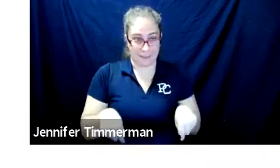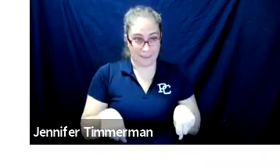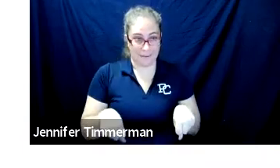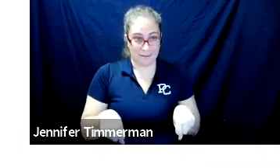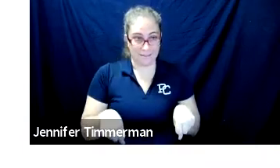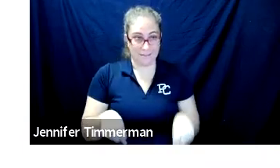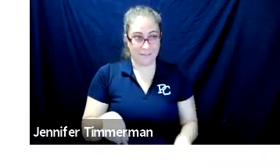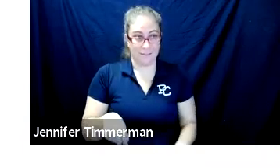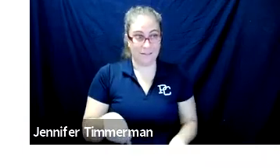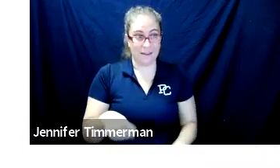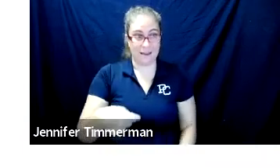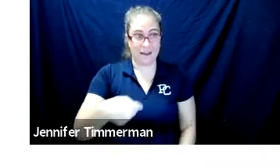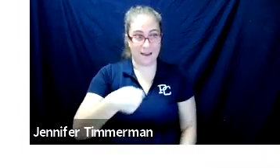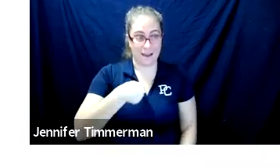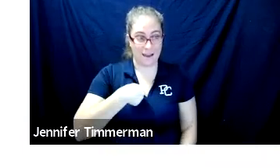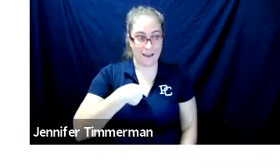Can